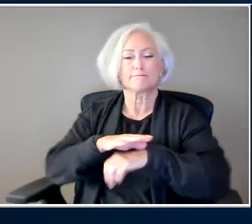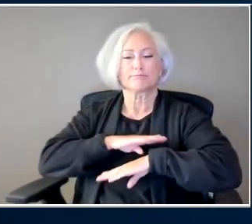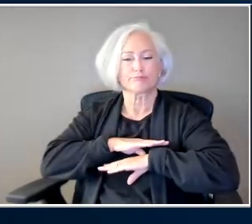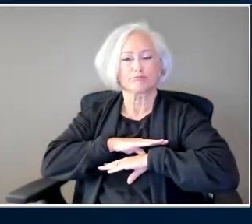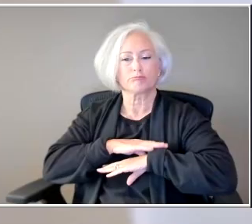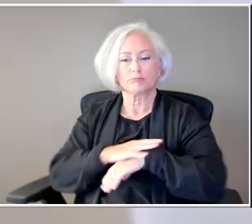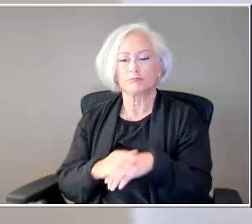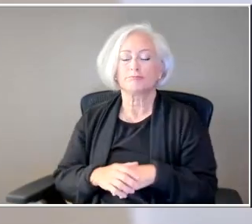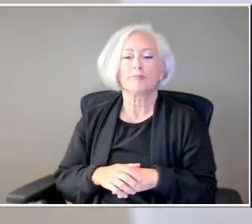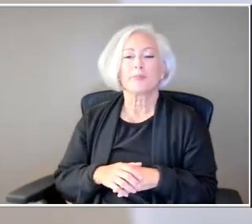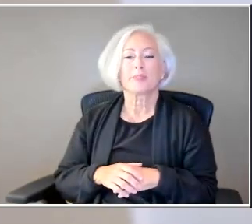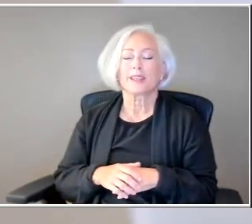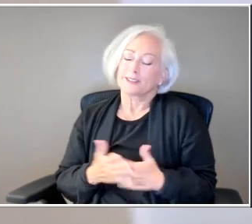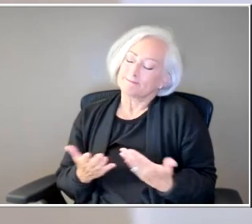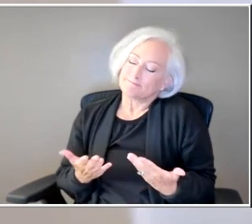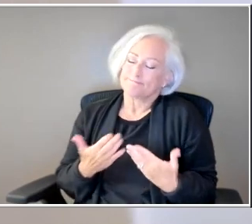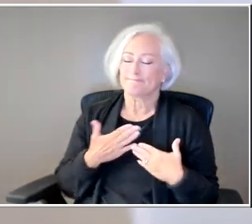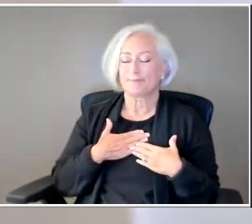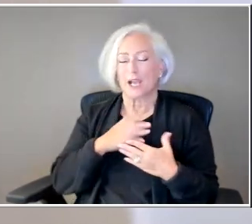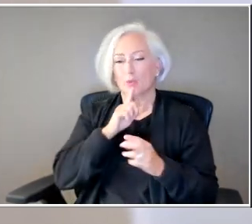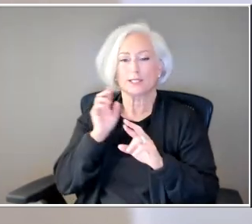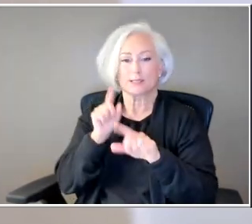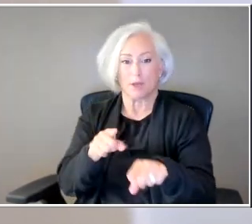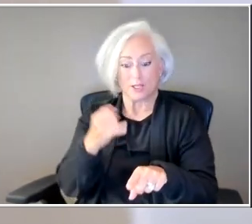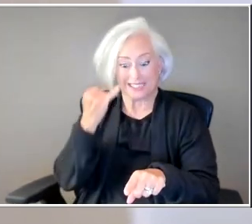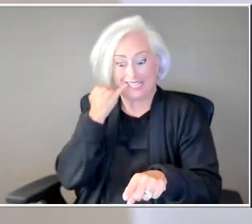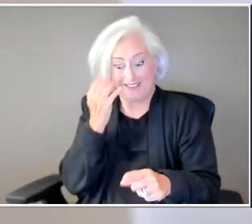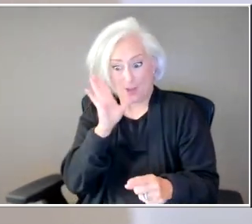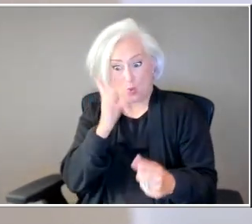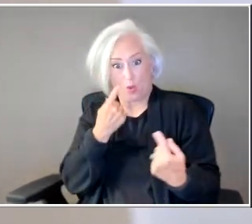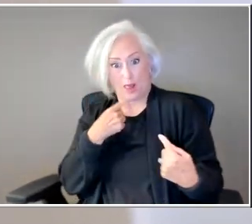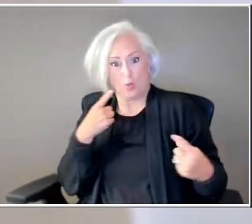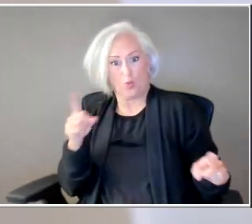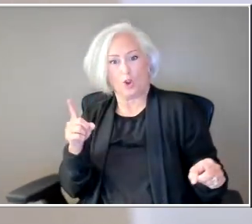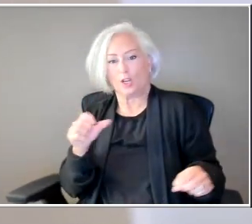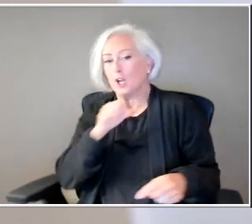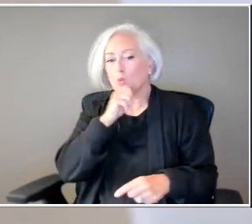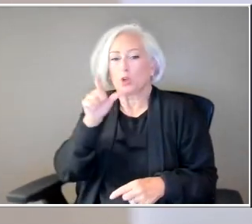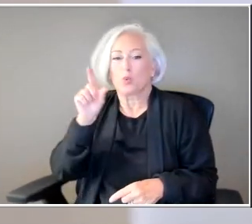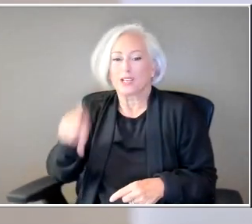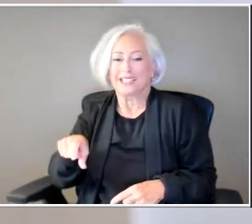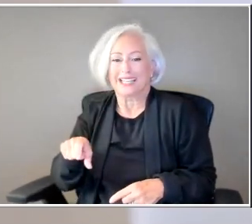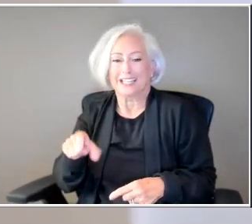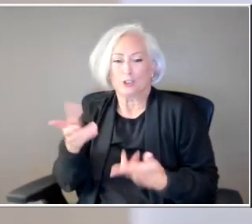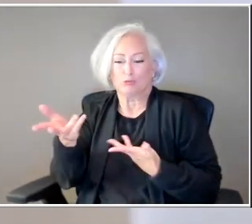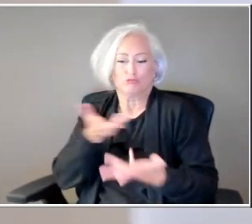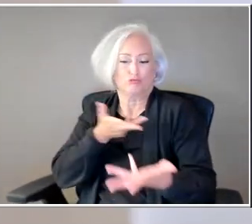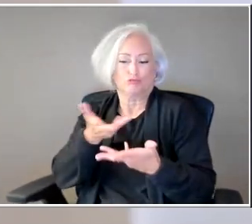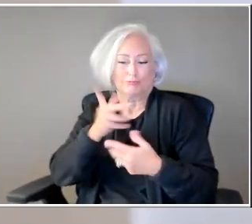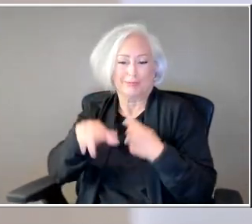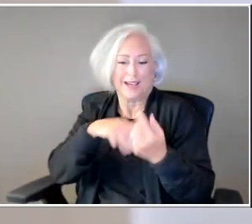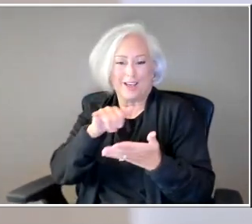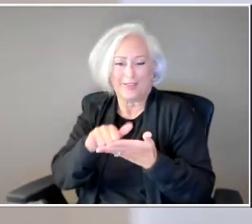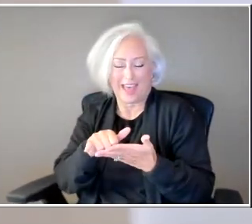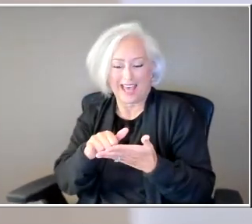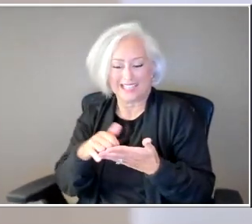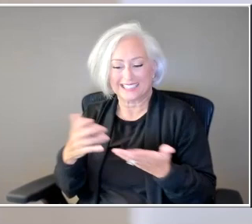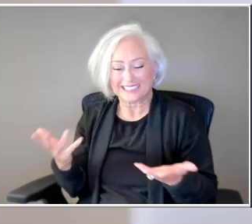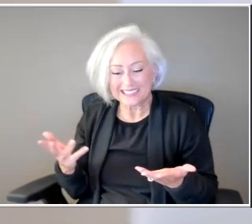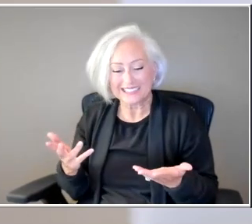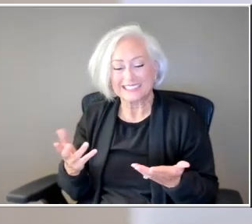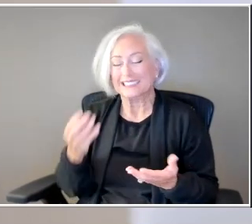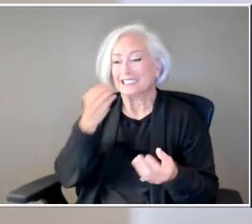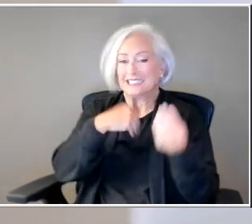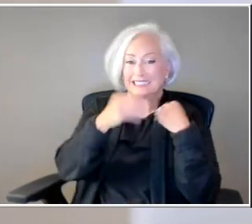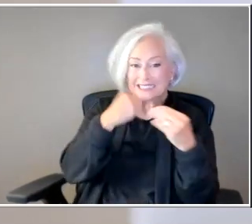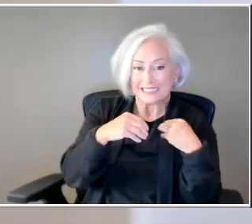My response to that would be, if that was going to work, we wouldn't even need to have this conversation. Correct. If diet and